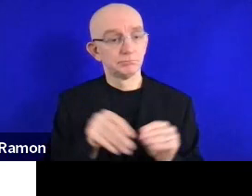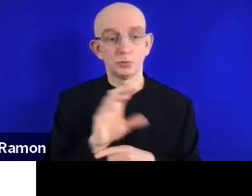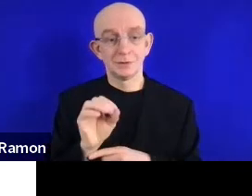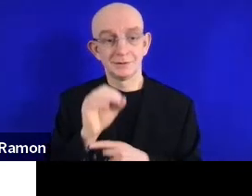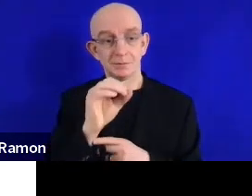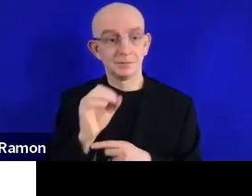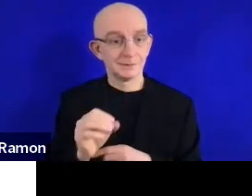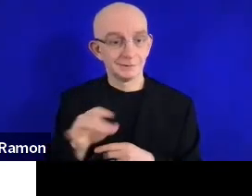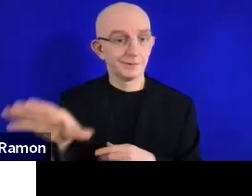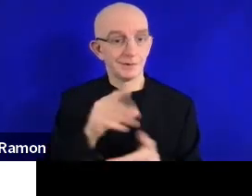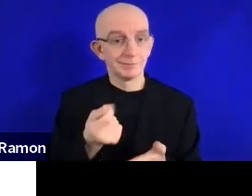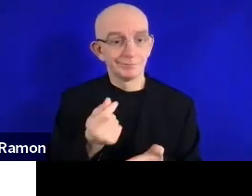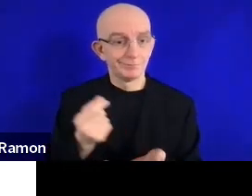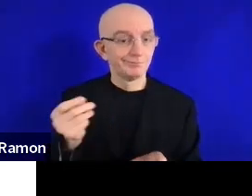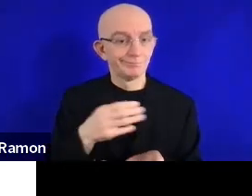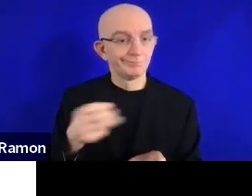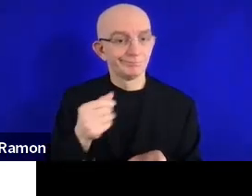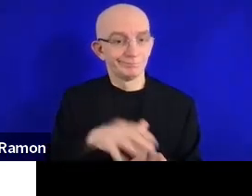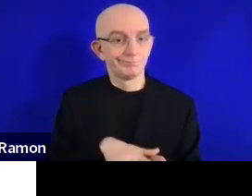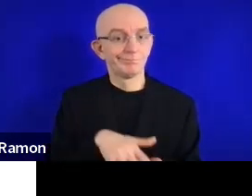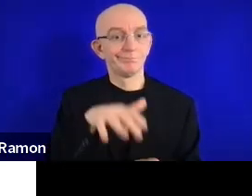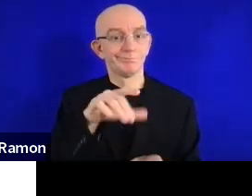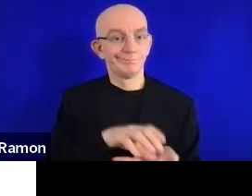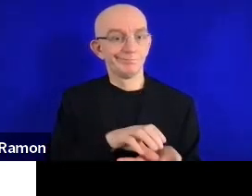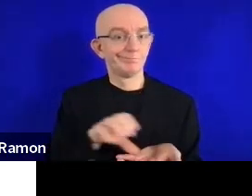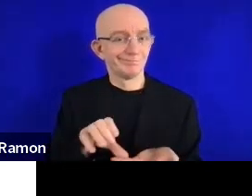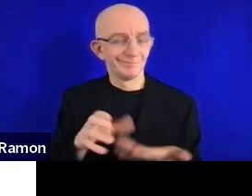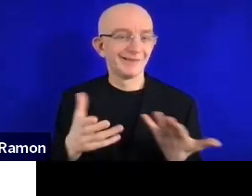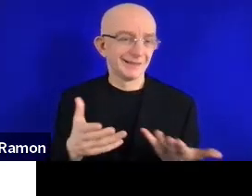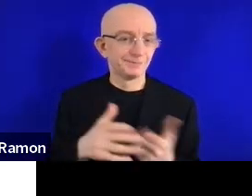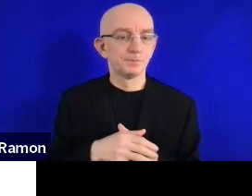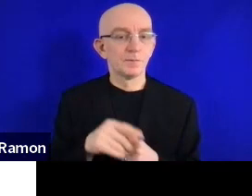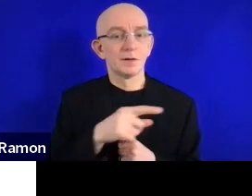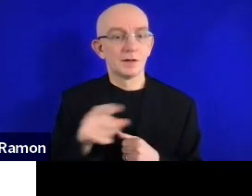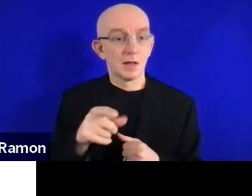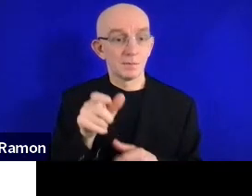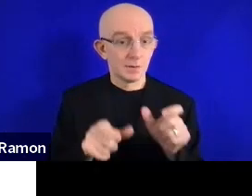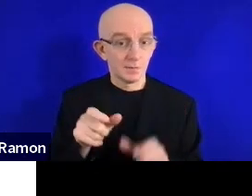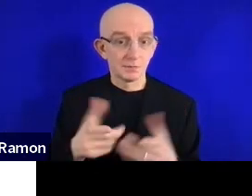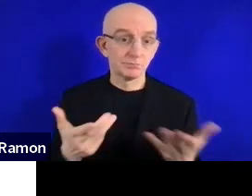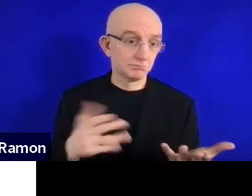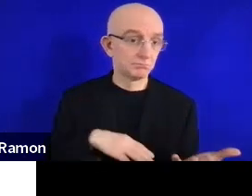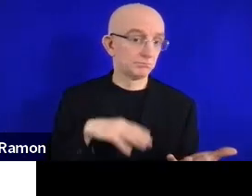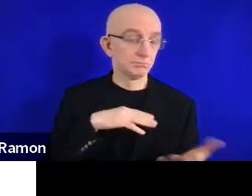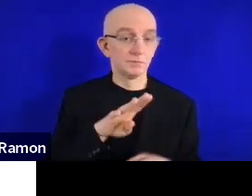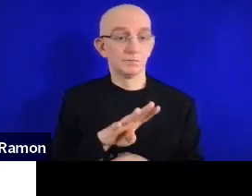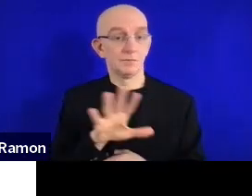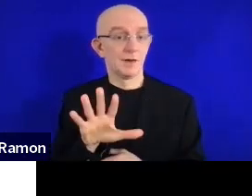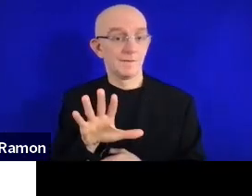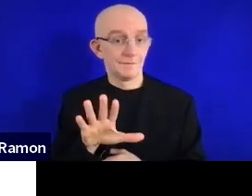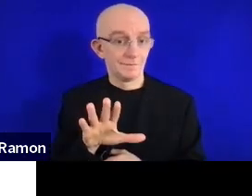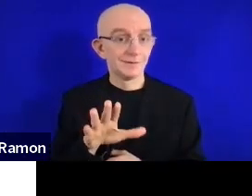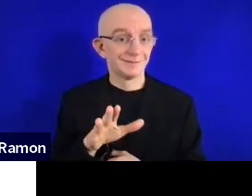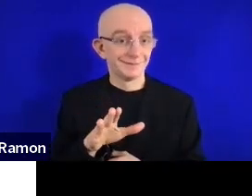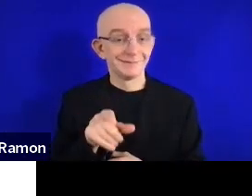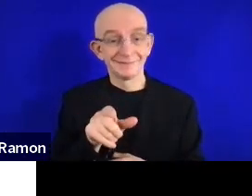country decided that they can actually access 50% of their savings, and they don't have